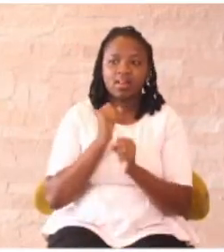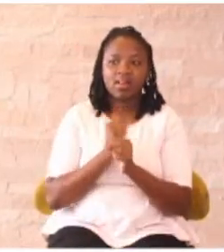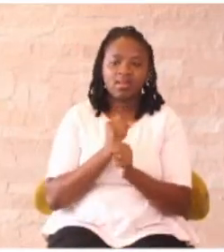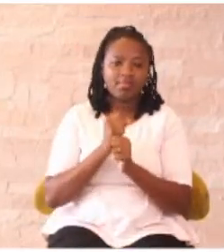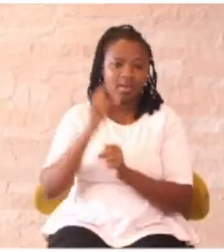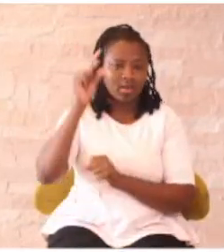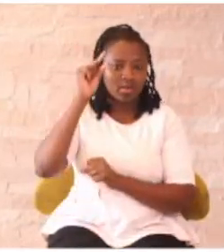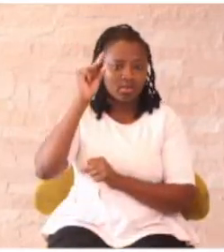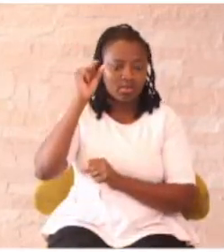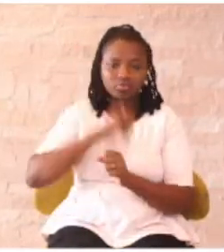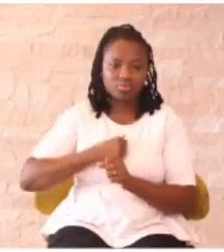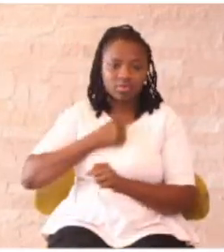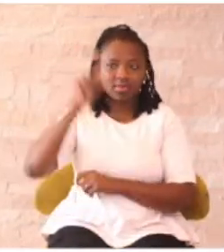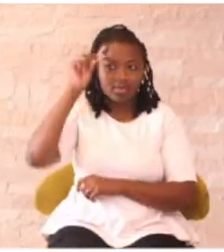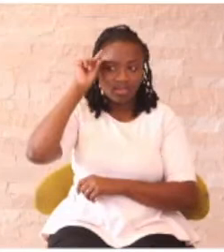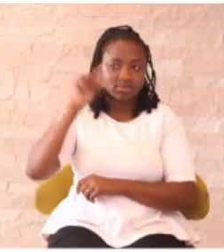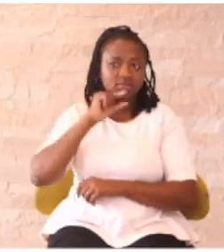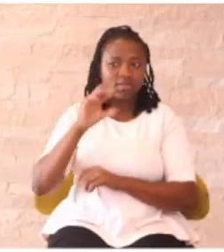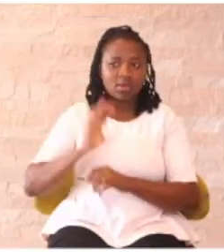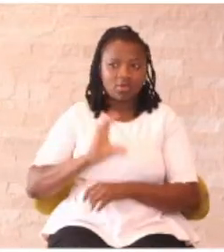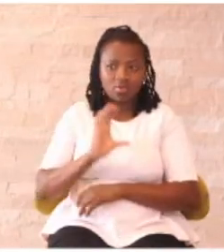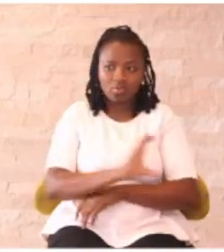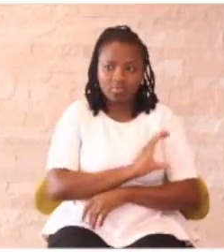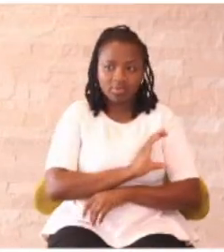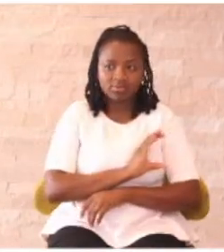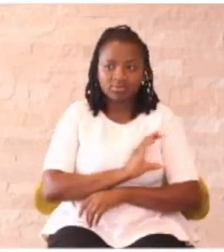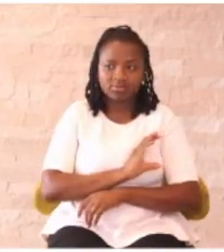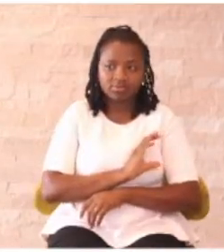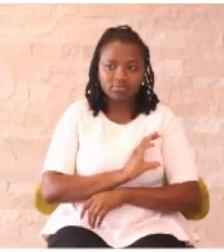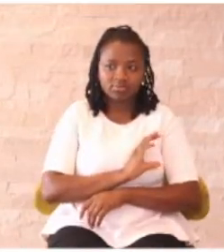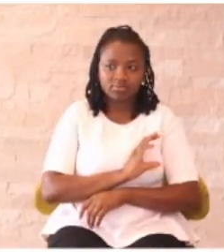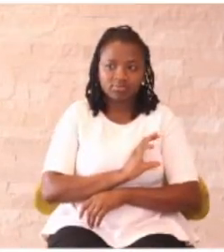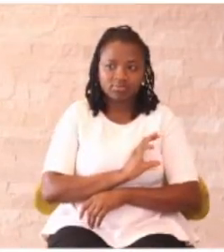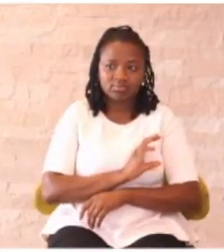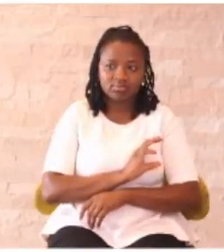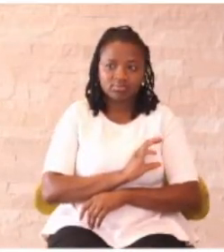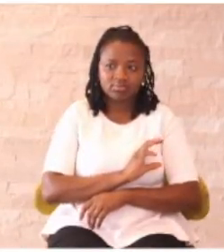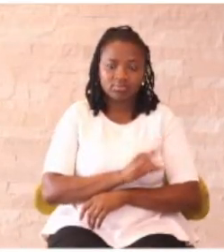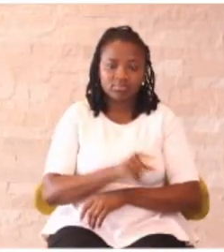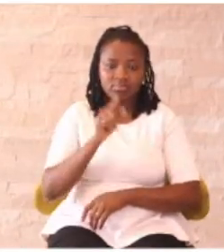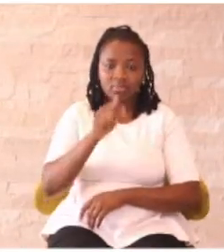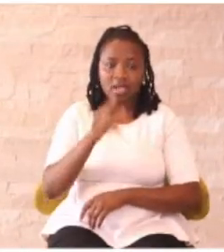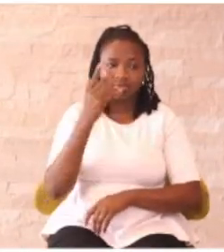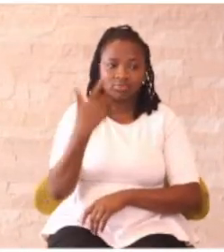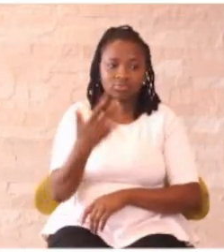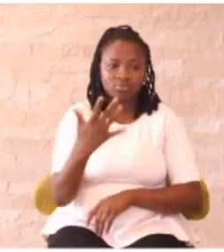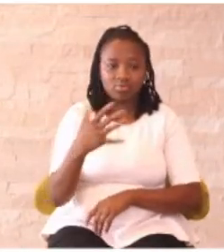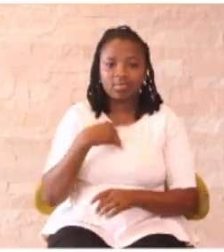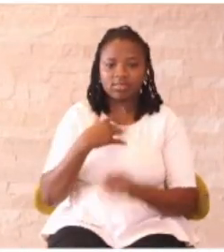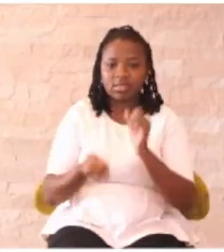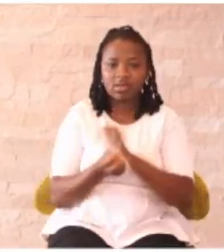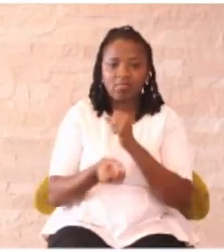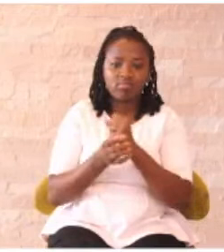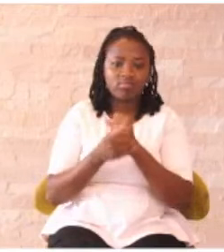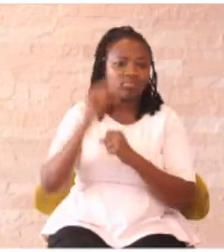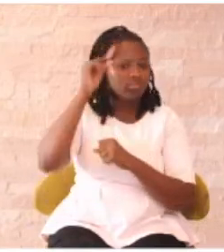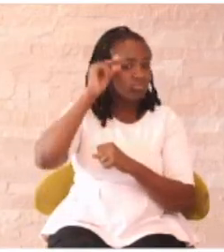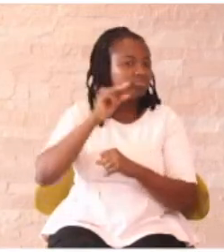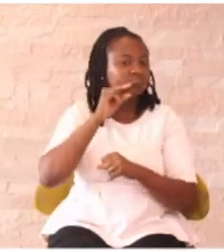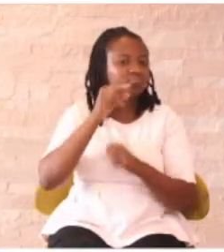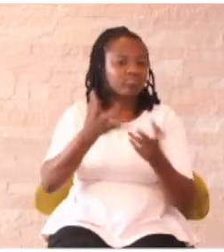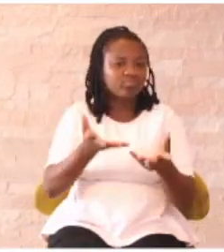gender committee. And this position paper was highlighting the gender pressing needs that were